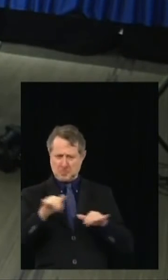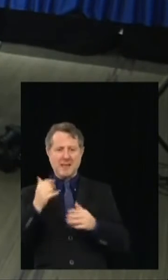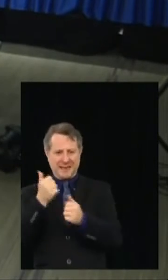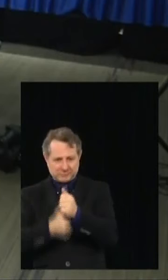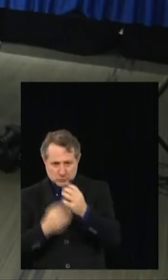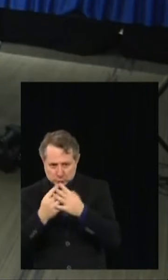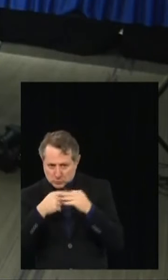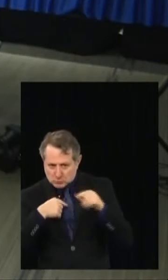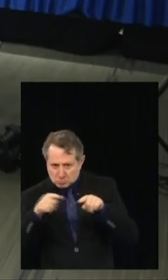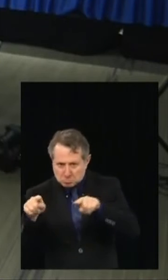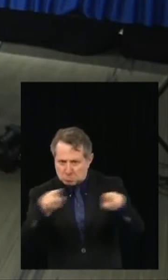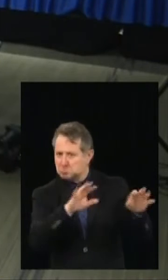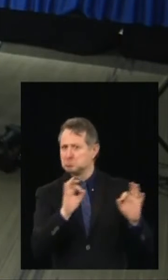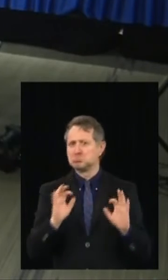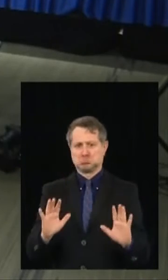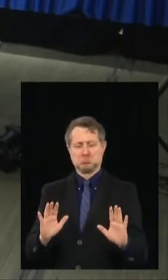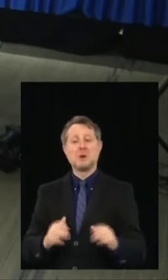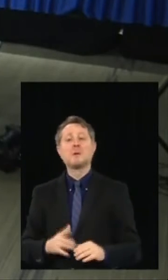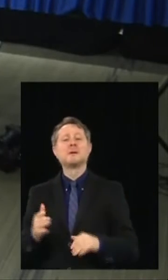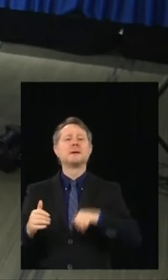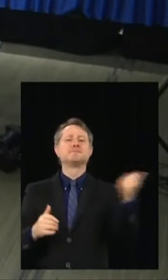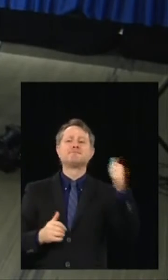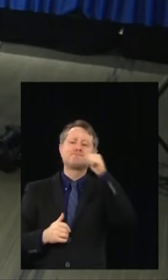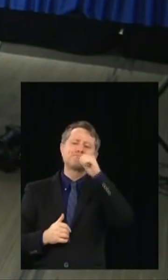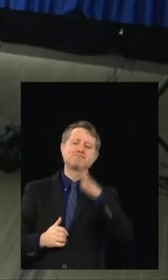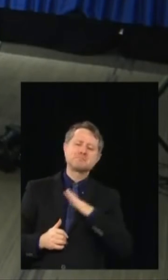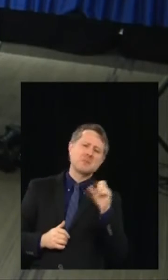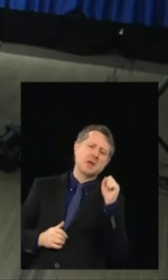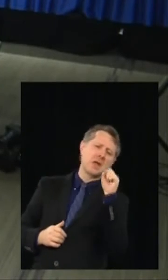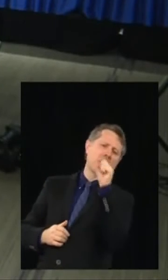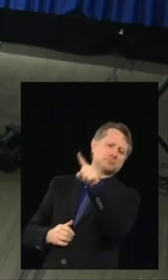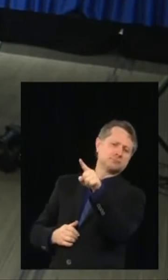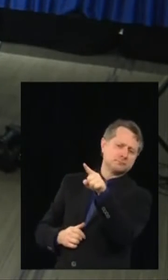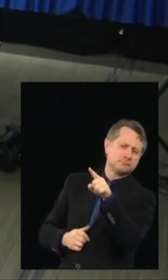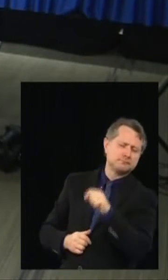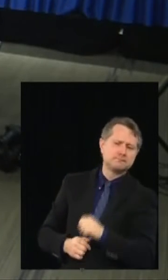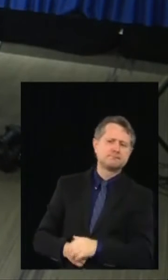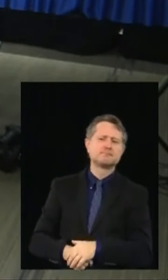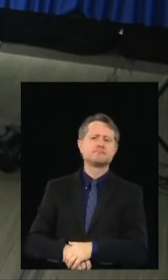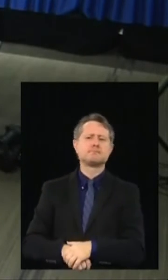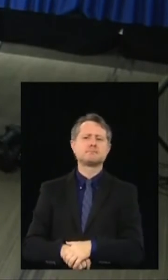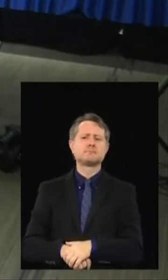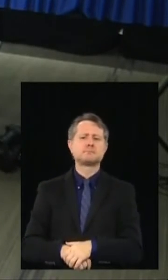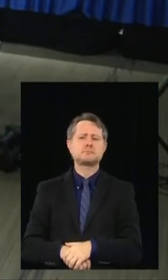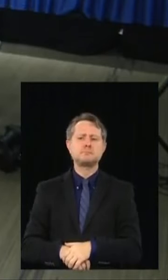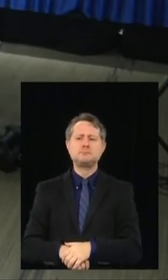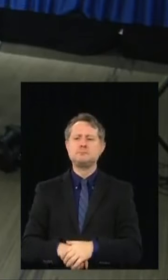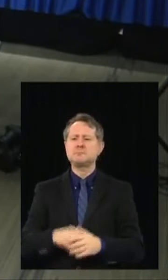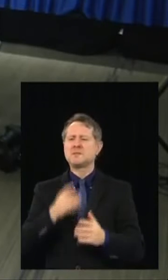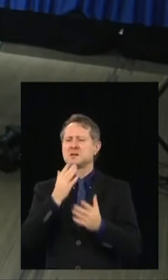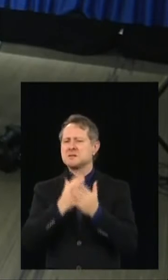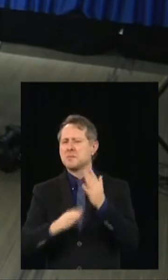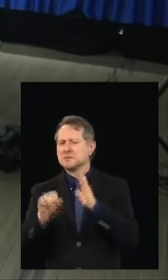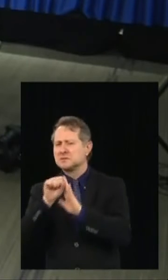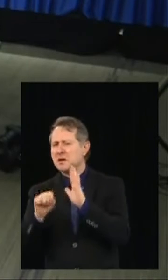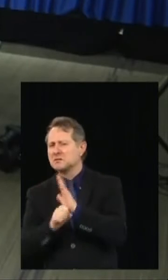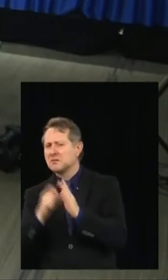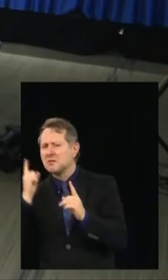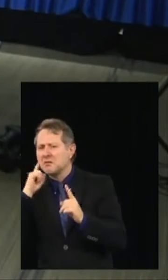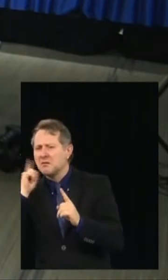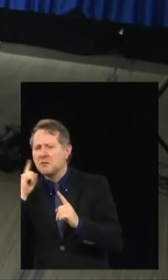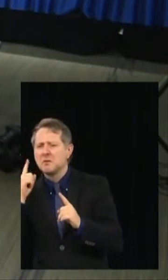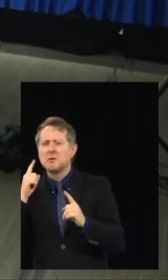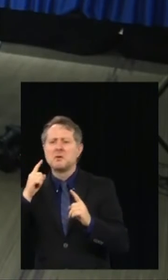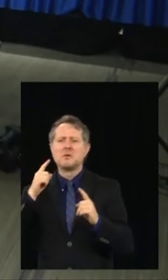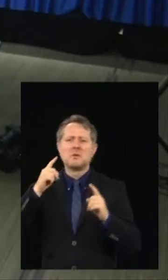Drum, they're relaxing restrictions a little more quickly than the state is. They've opened up barbershops again this week and the fitness center.